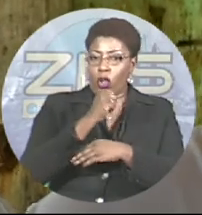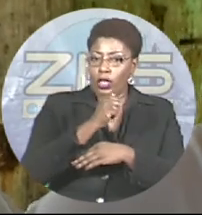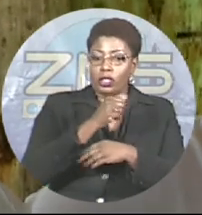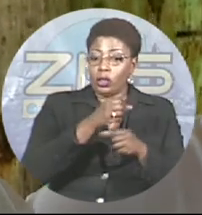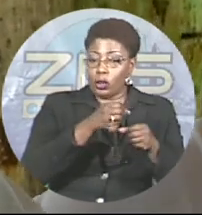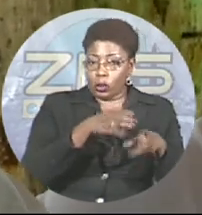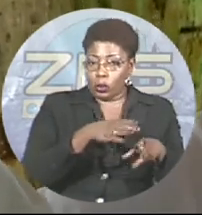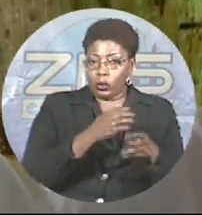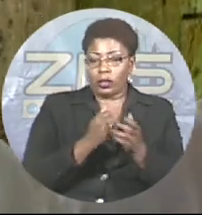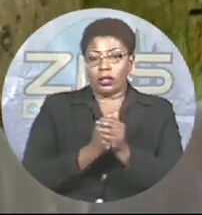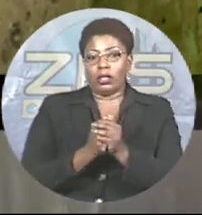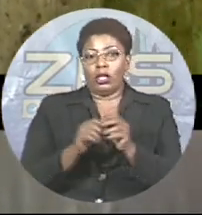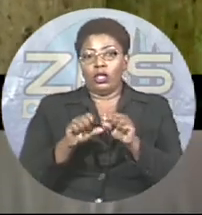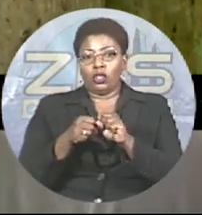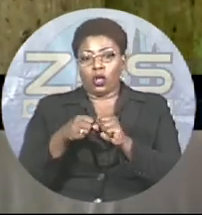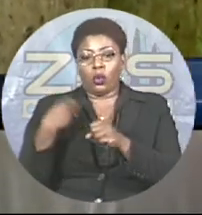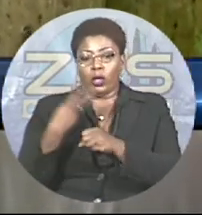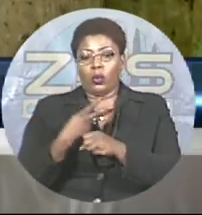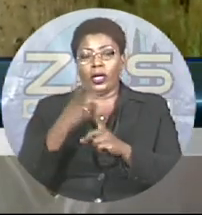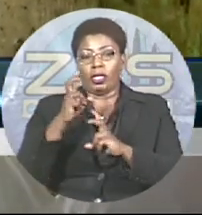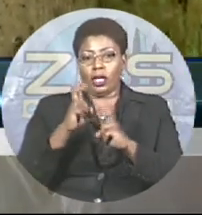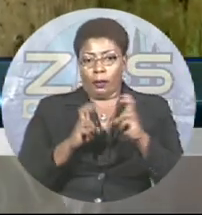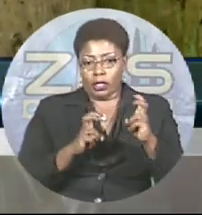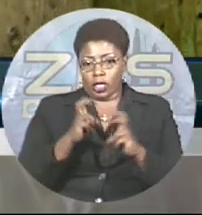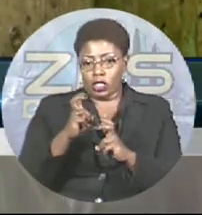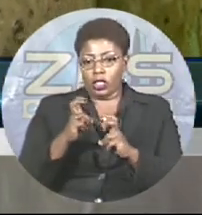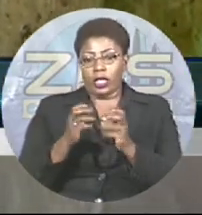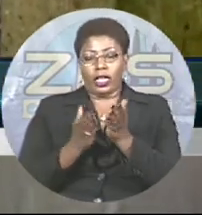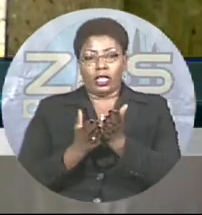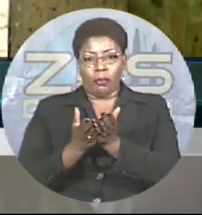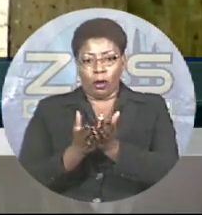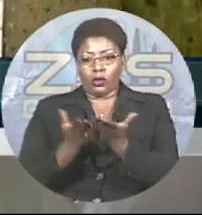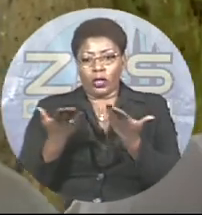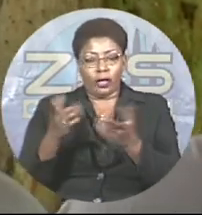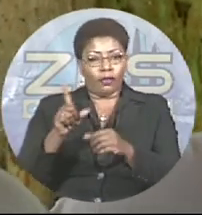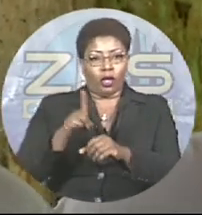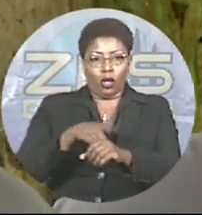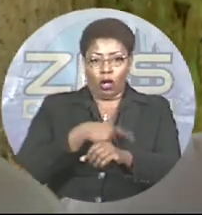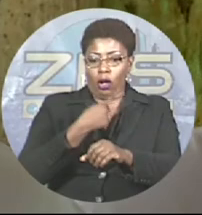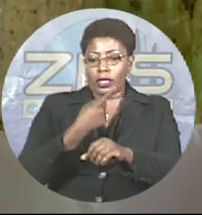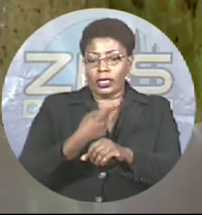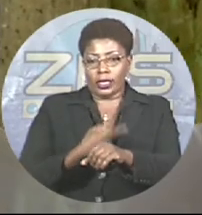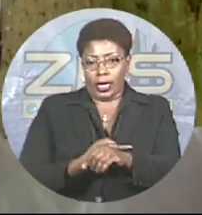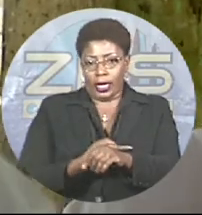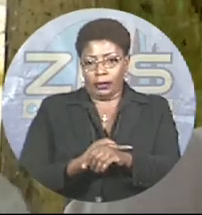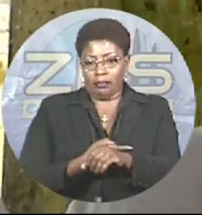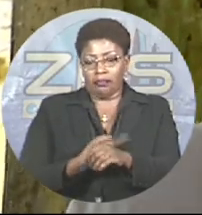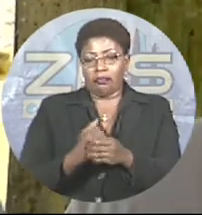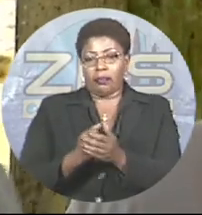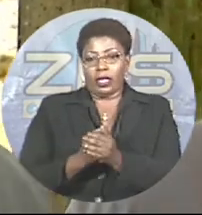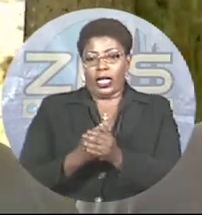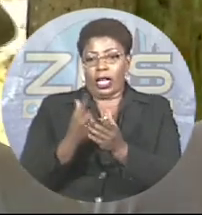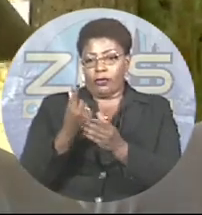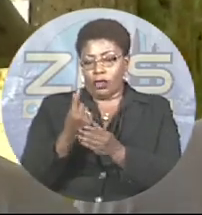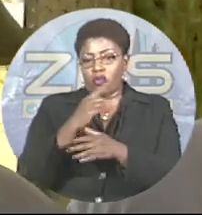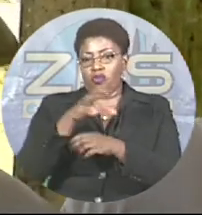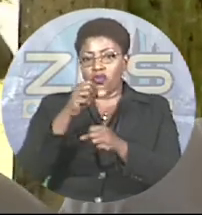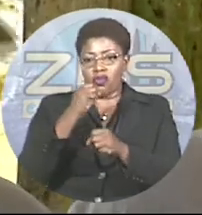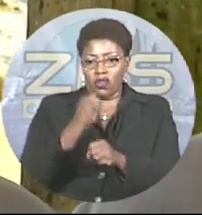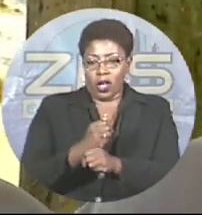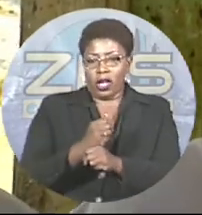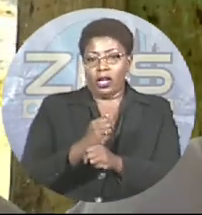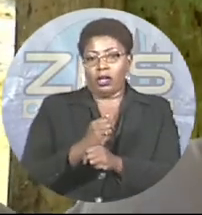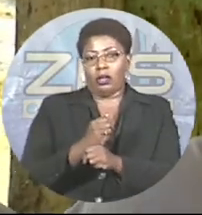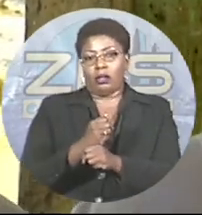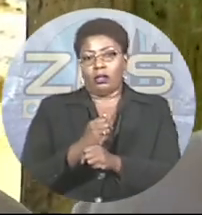And you know, we've been in competition with the boats that are here for quite a long time, right? It took us a few years to get to Notice Harbor, but